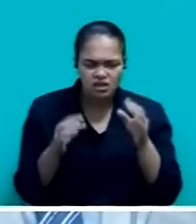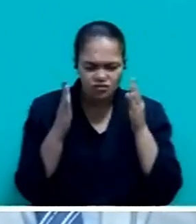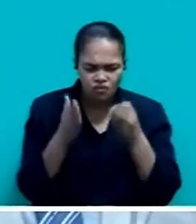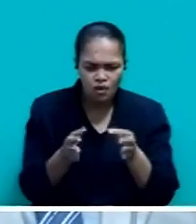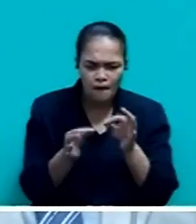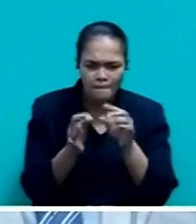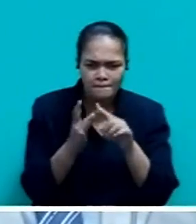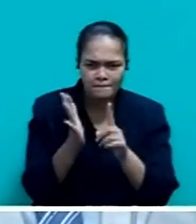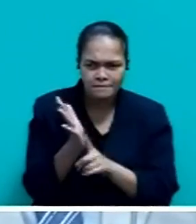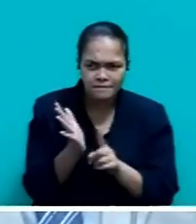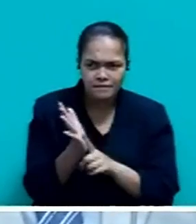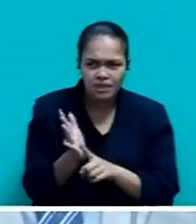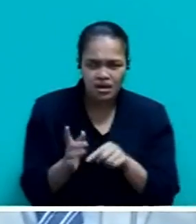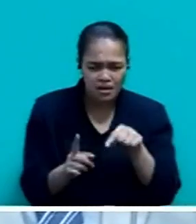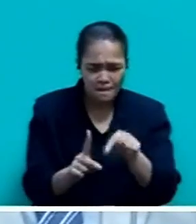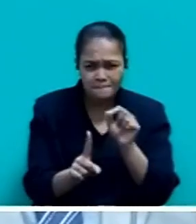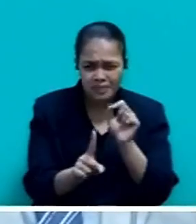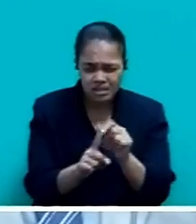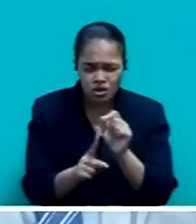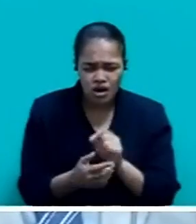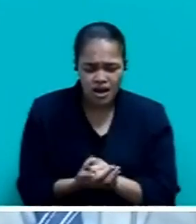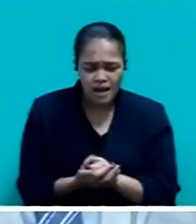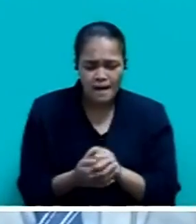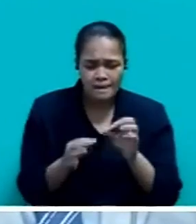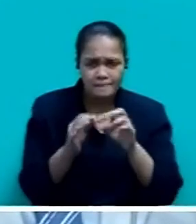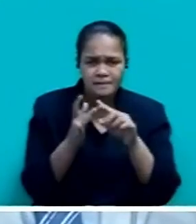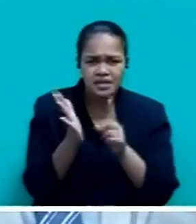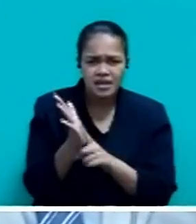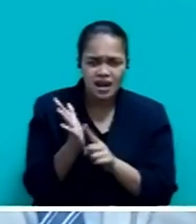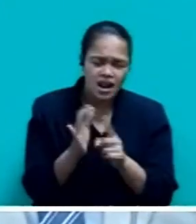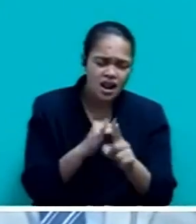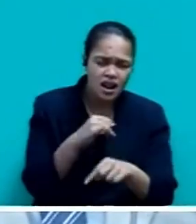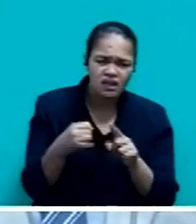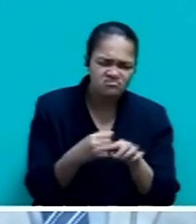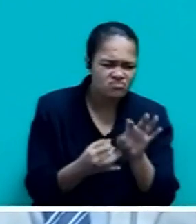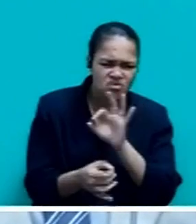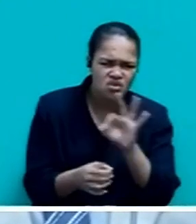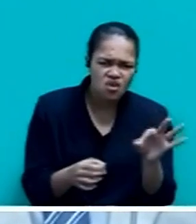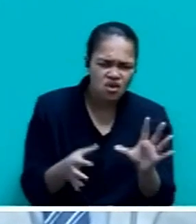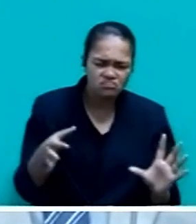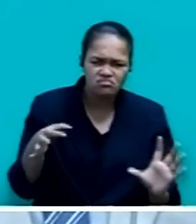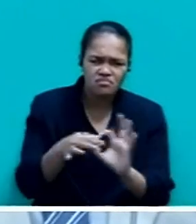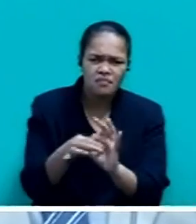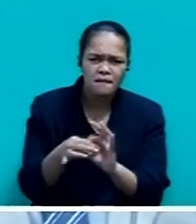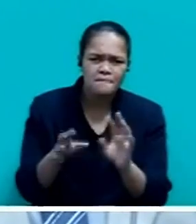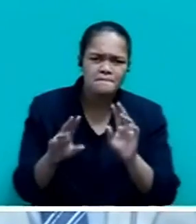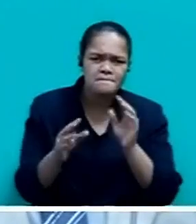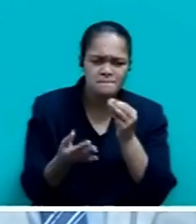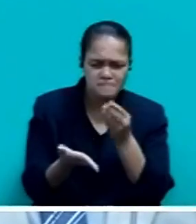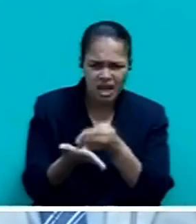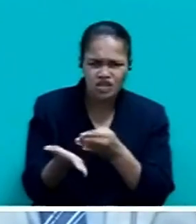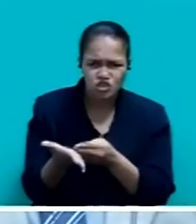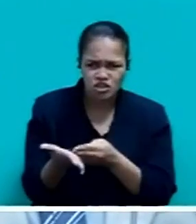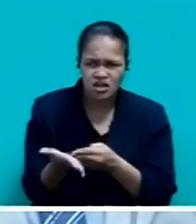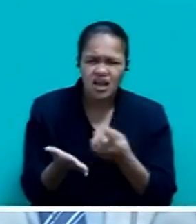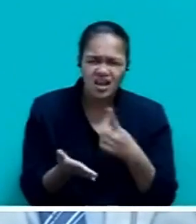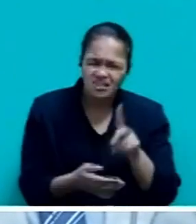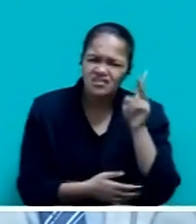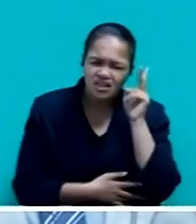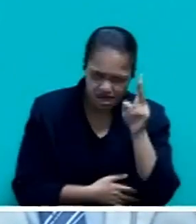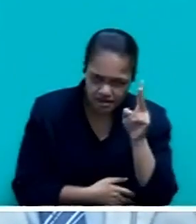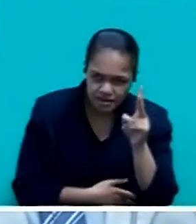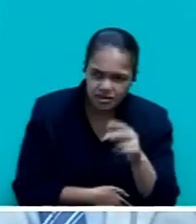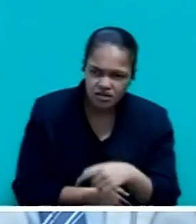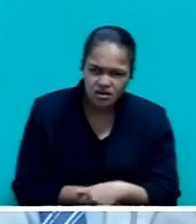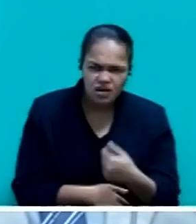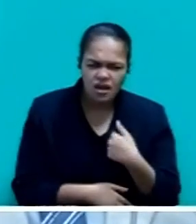And this particular bill and the last one, it's not related to the budget. And again, I would urge